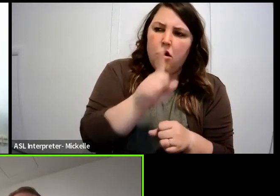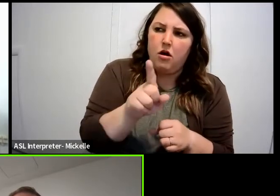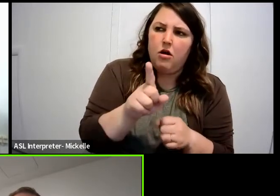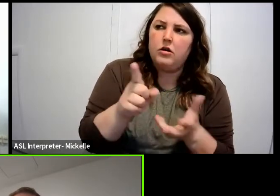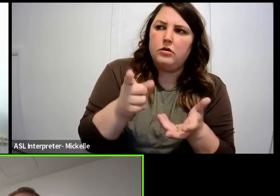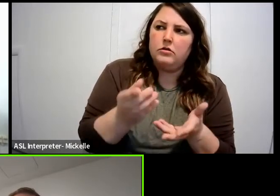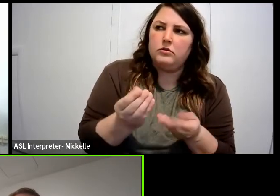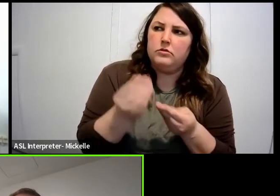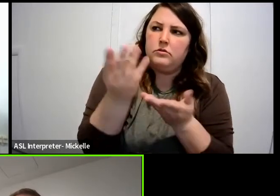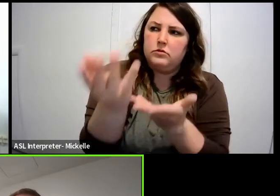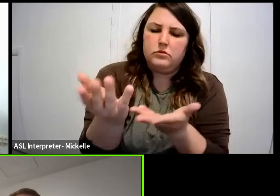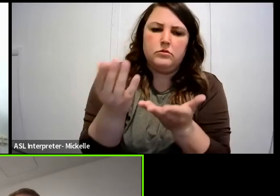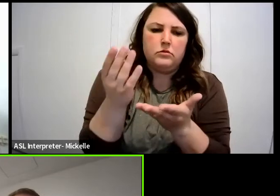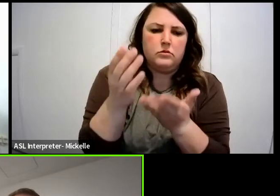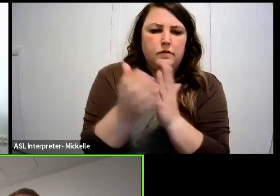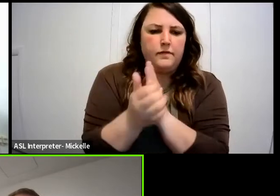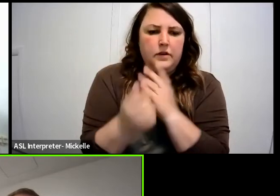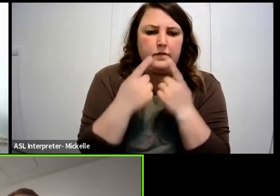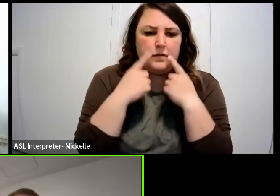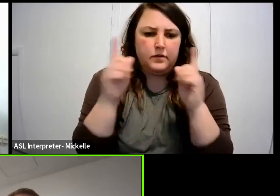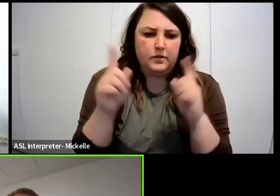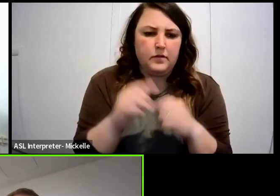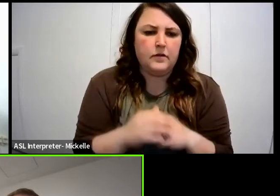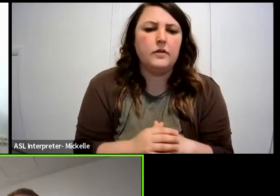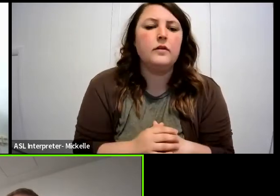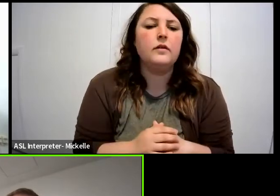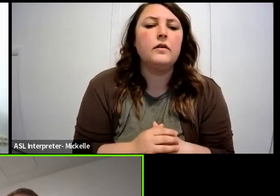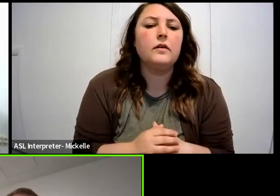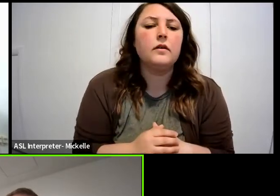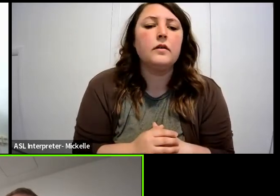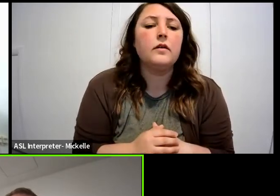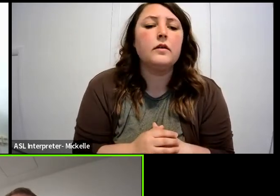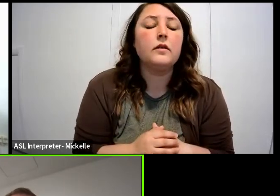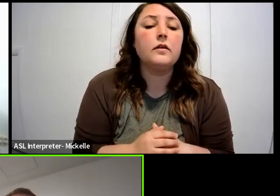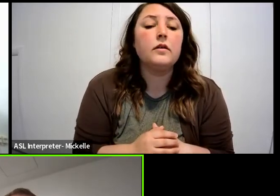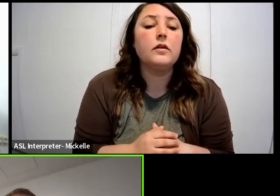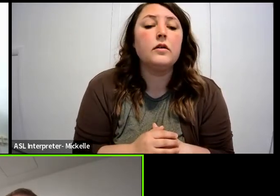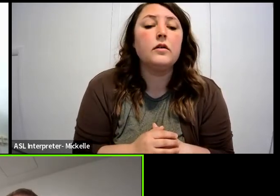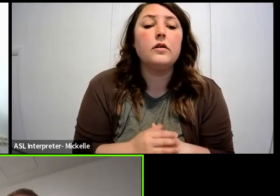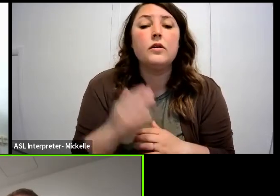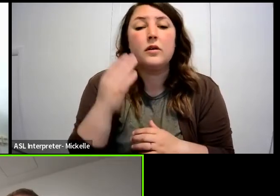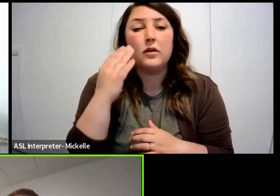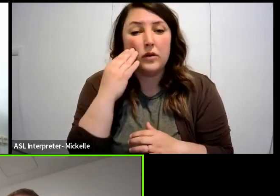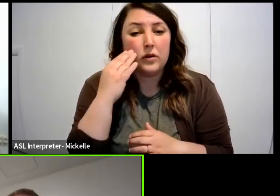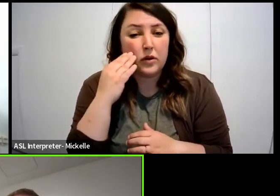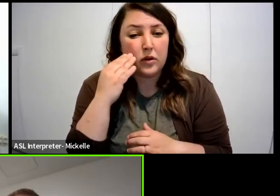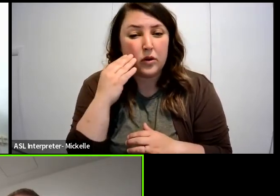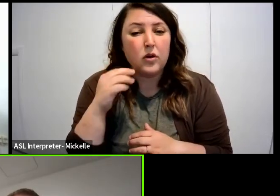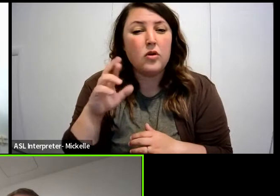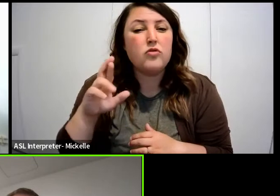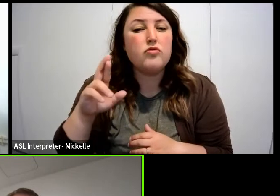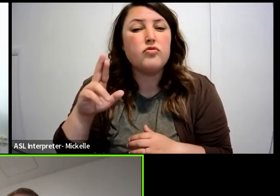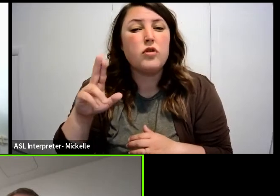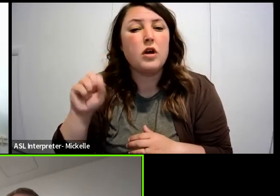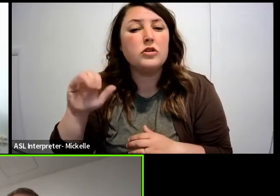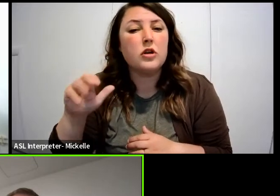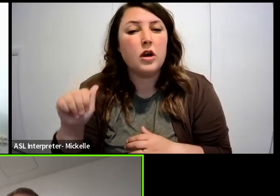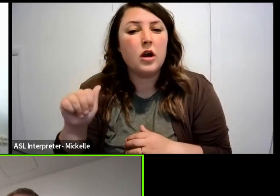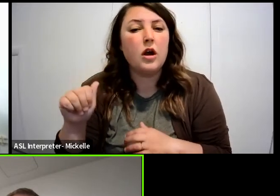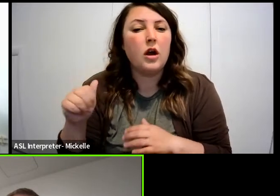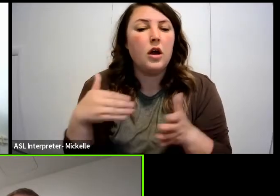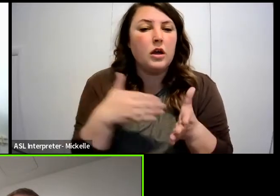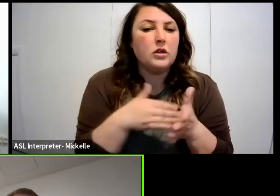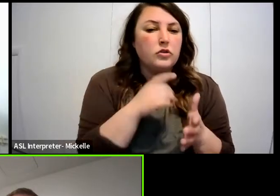Following the unprovoked and unjustified military aggression of Russia against Ukraine, we witnessed once more a crackdown on the media that